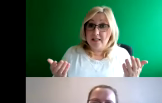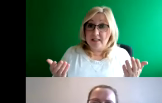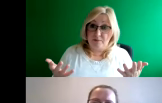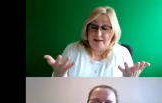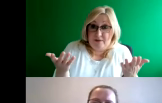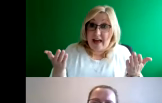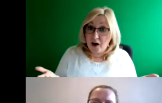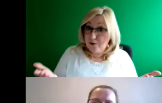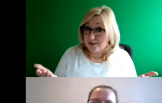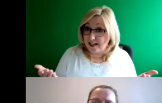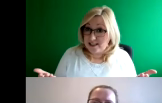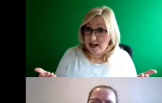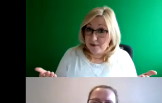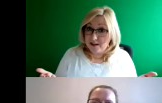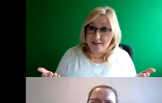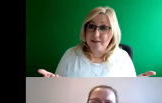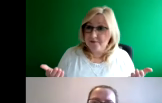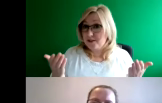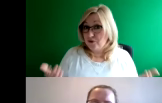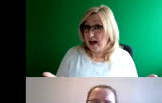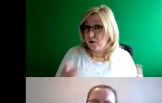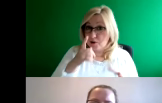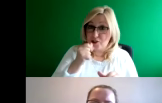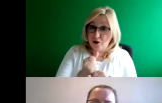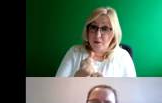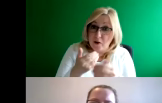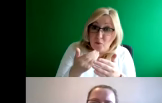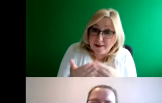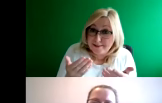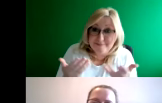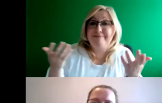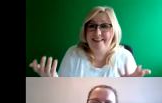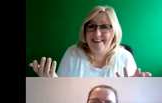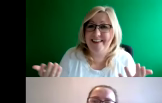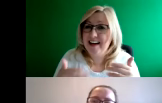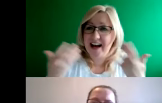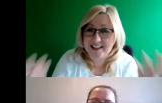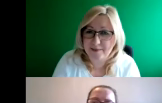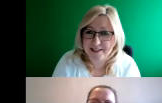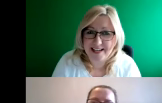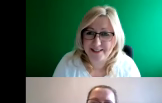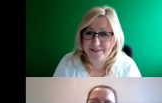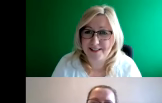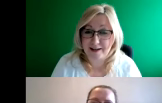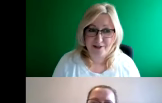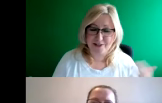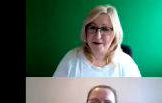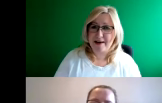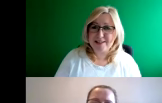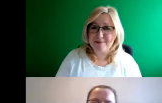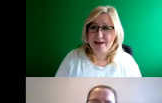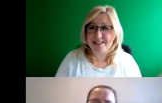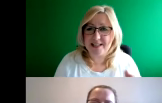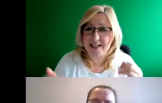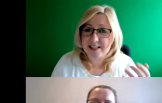could be, well, now, so that's a time marker. So now I'm going to talk about what, and then I'm going to tell you, right? I'm going to talk